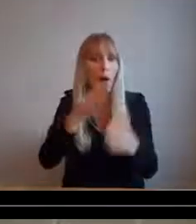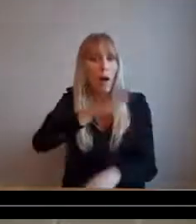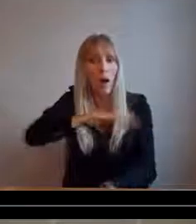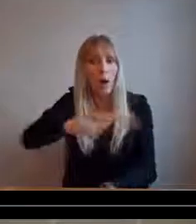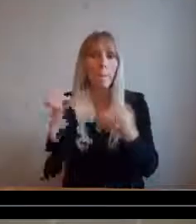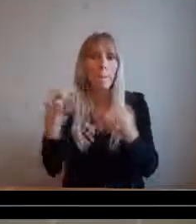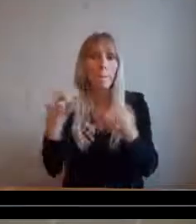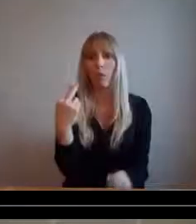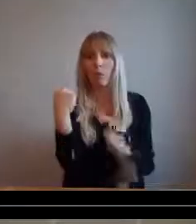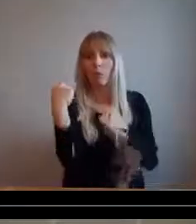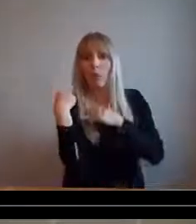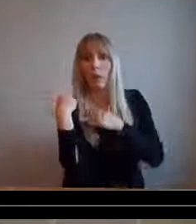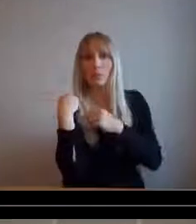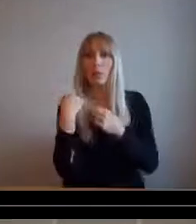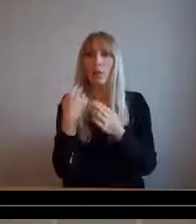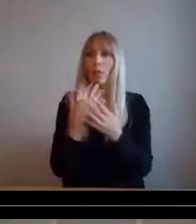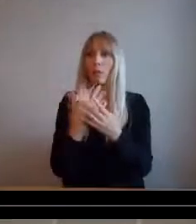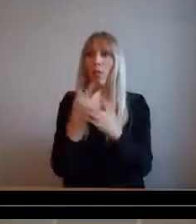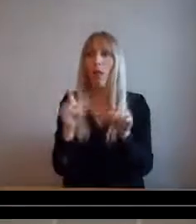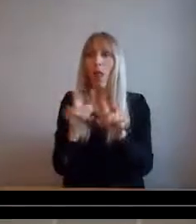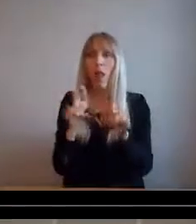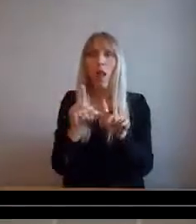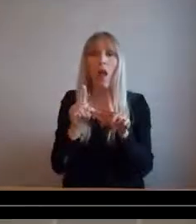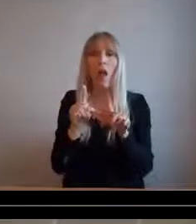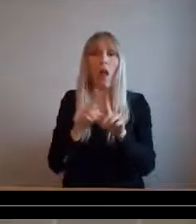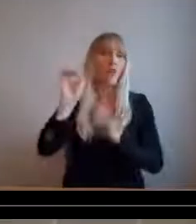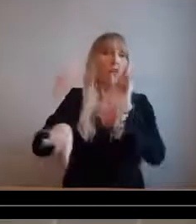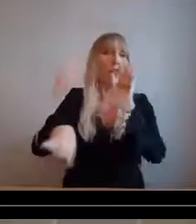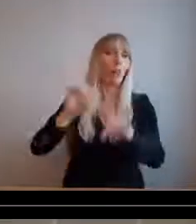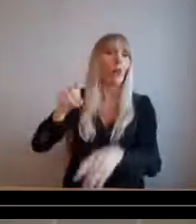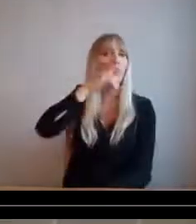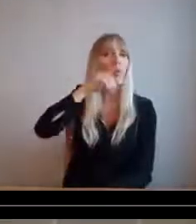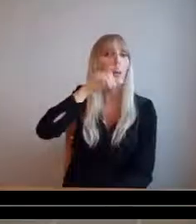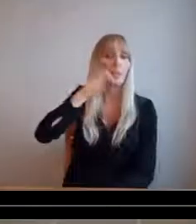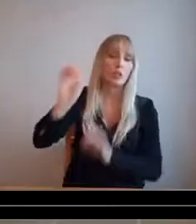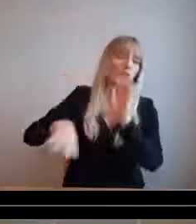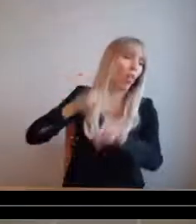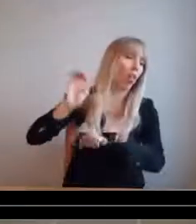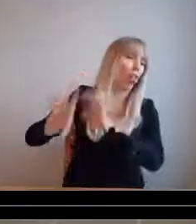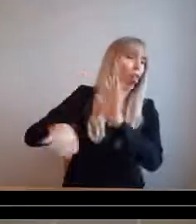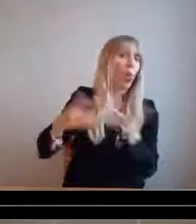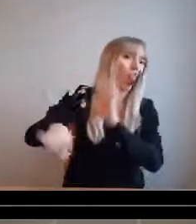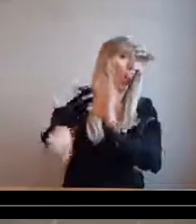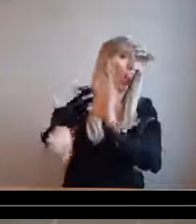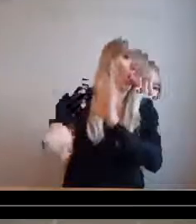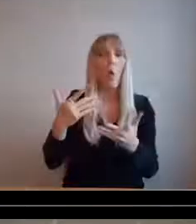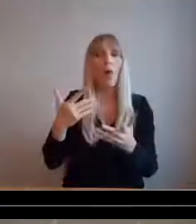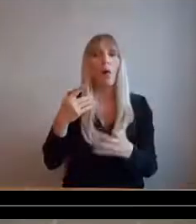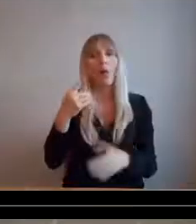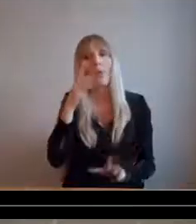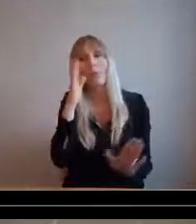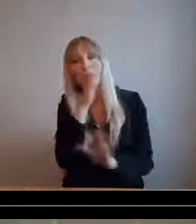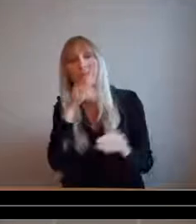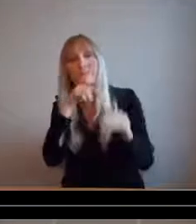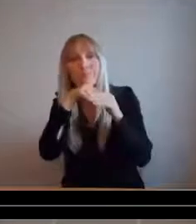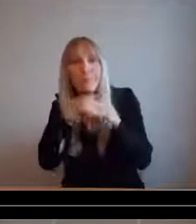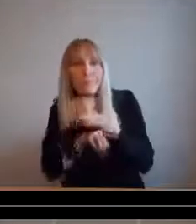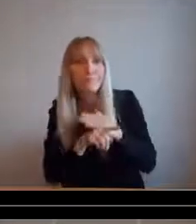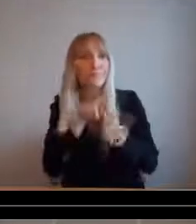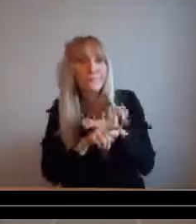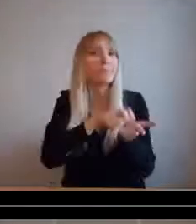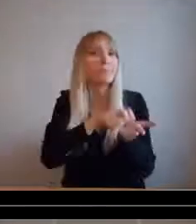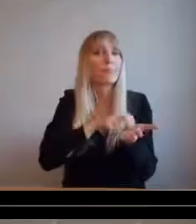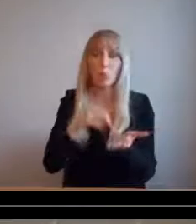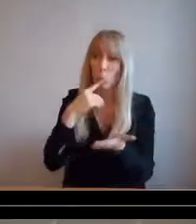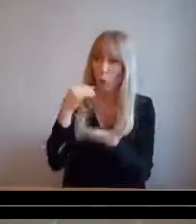who's responsible if there are things like fly tipping, or trespassers. Gary, can you help with that? Yes, of